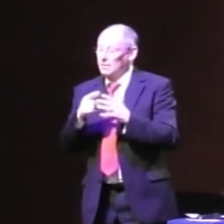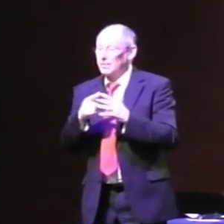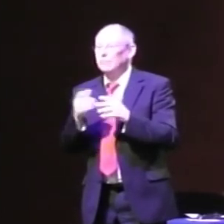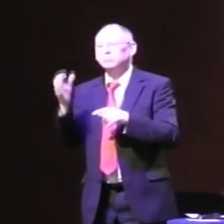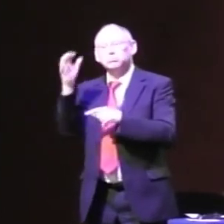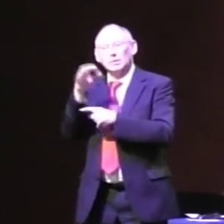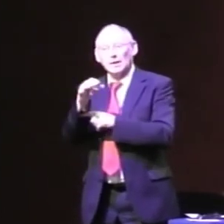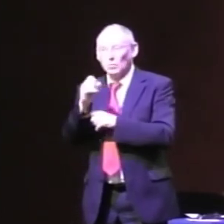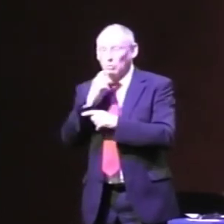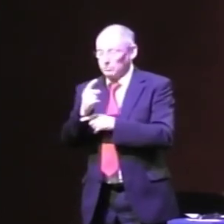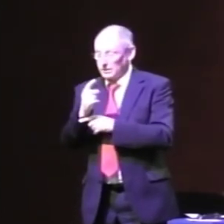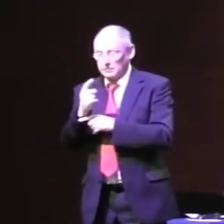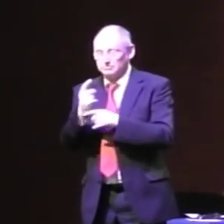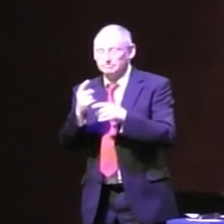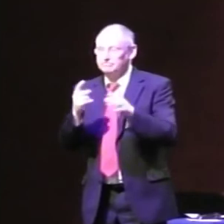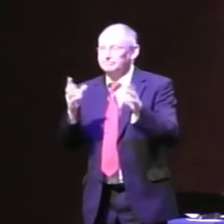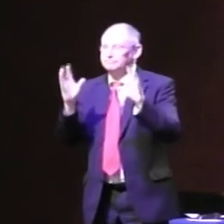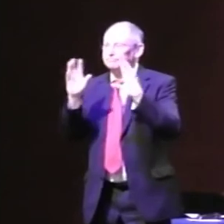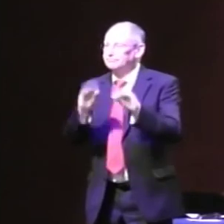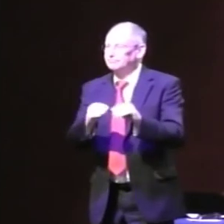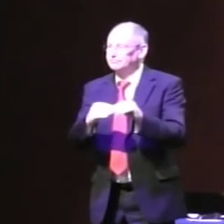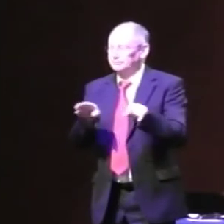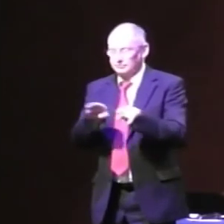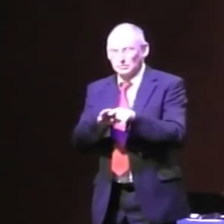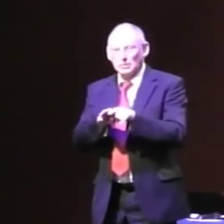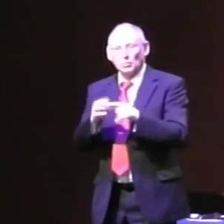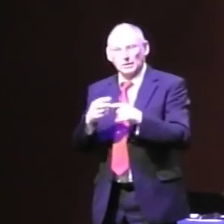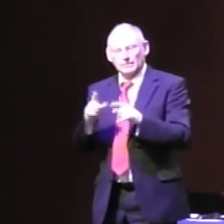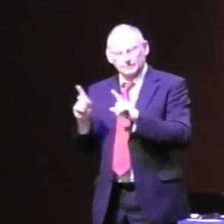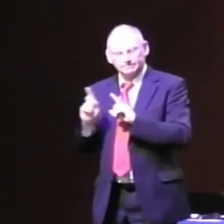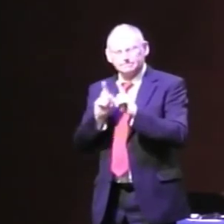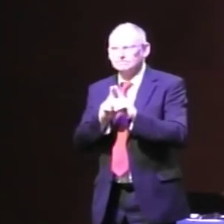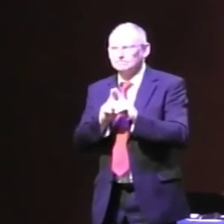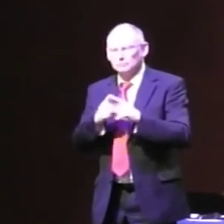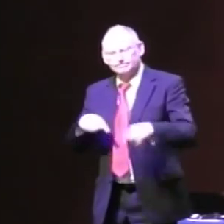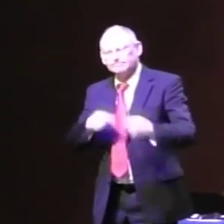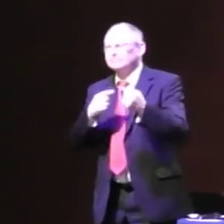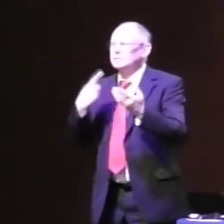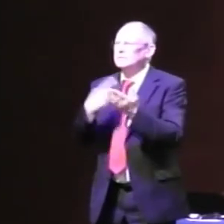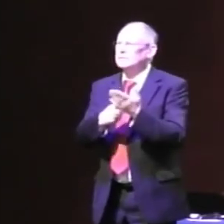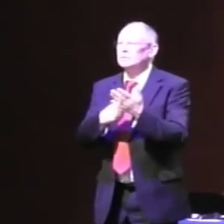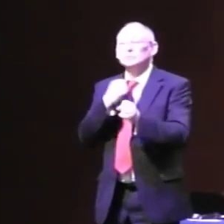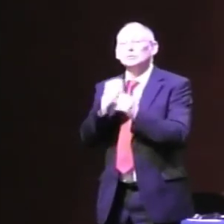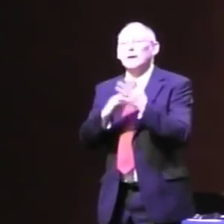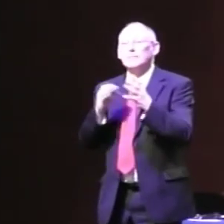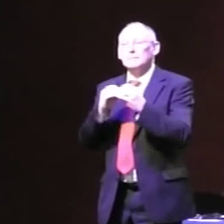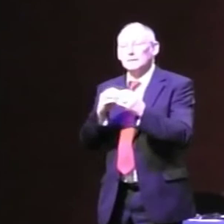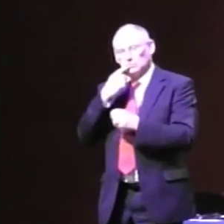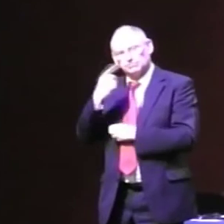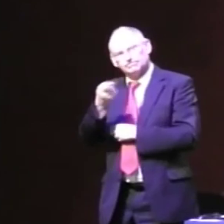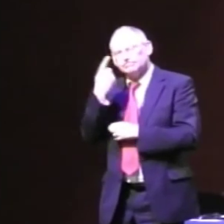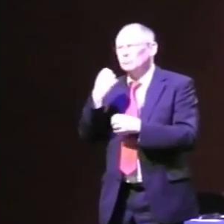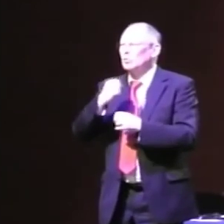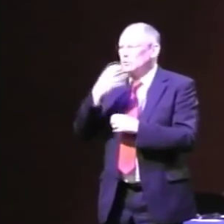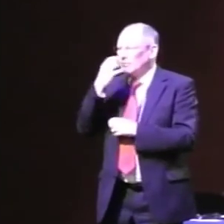be confined to the history books unless we stand together and fight this decision. GMB Scotland calls on the Scottish Government